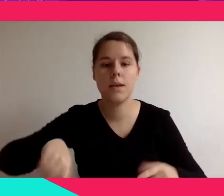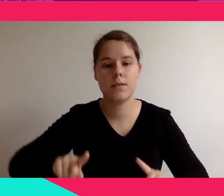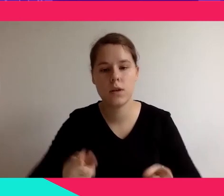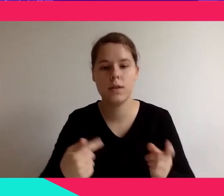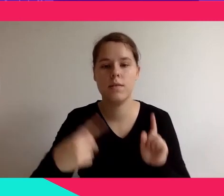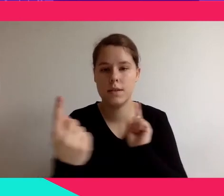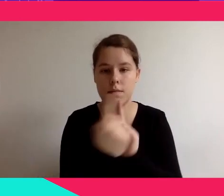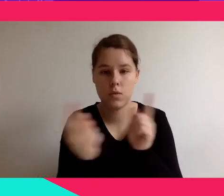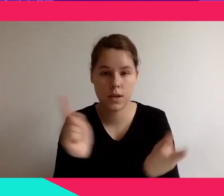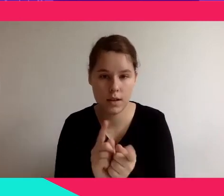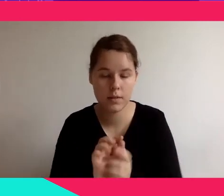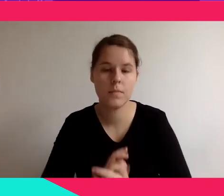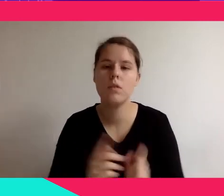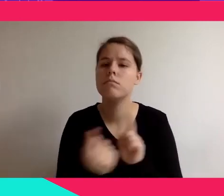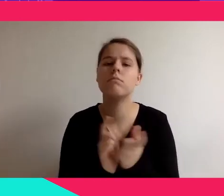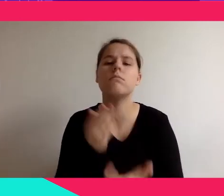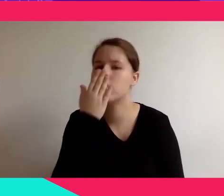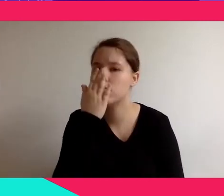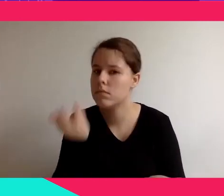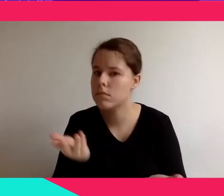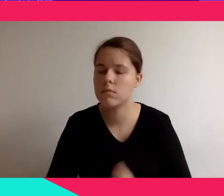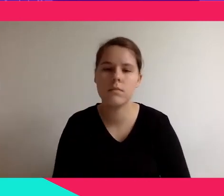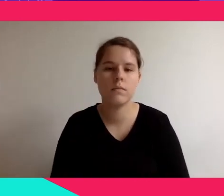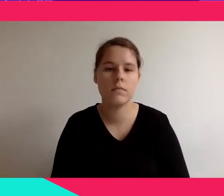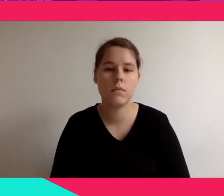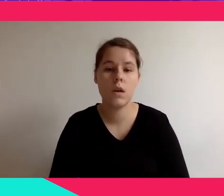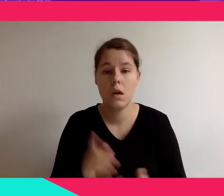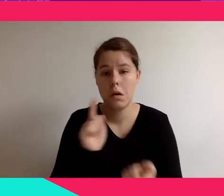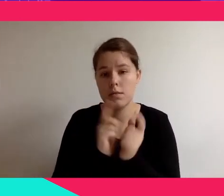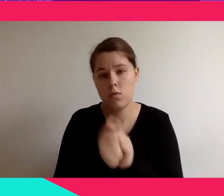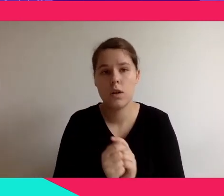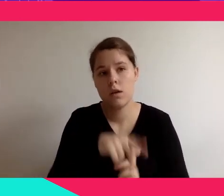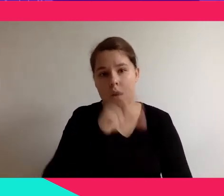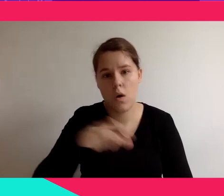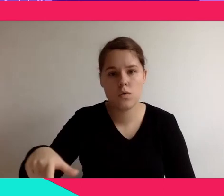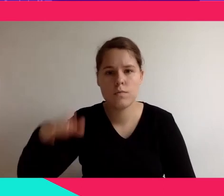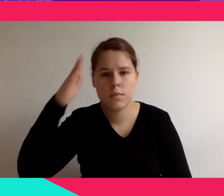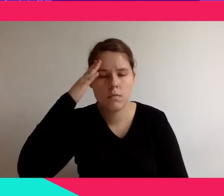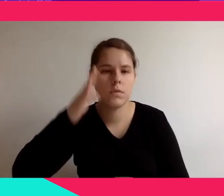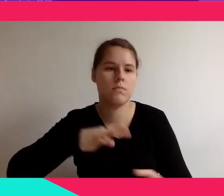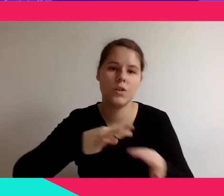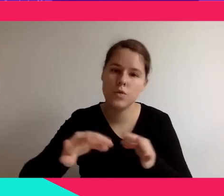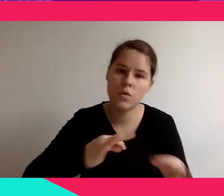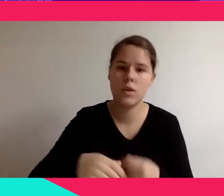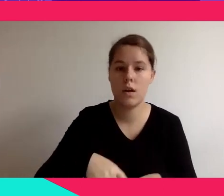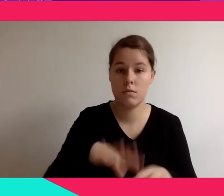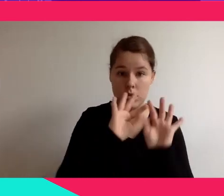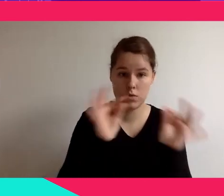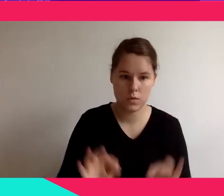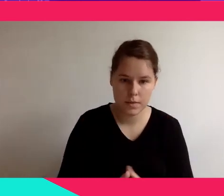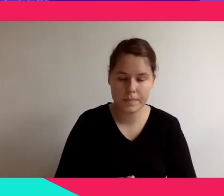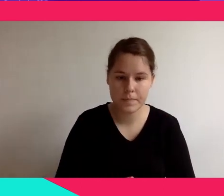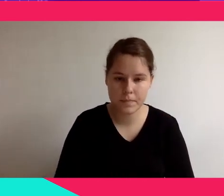the traditional art historical knowledge and the creative approach, because we invited the